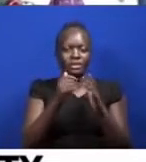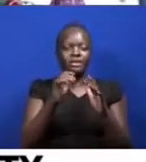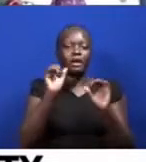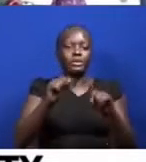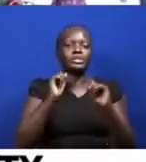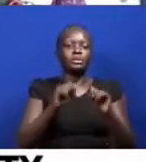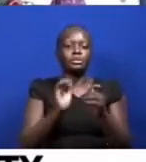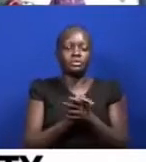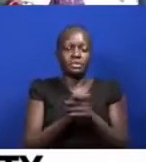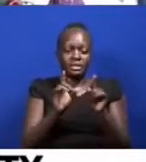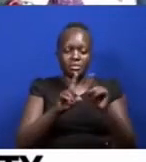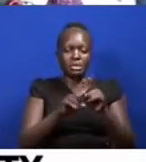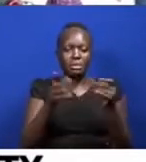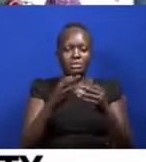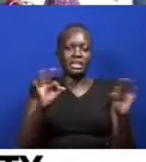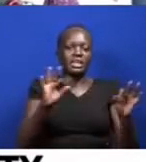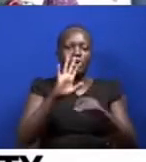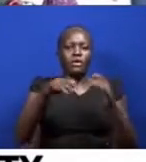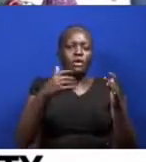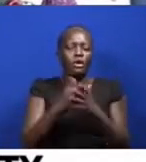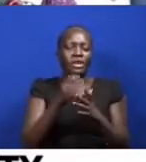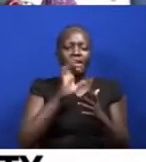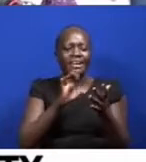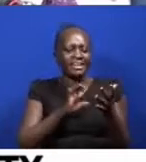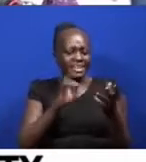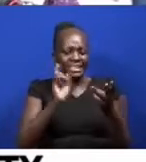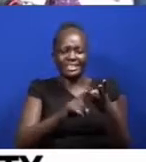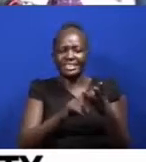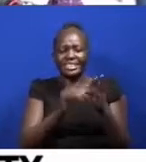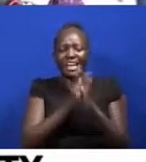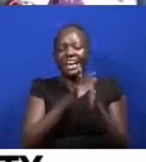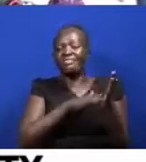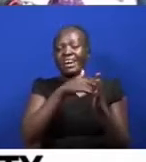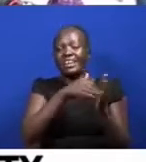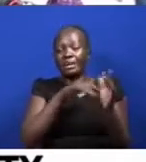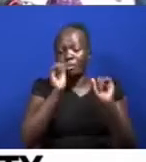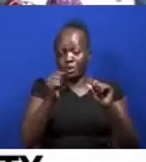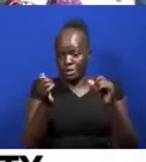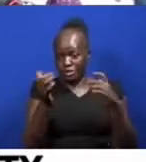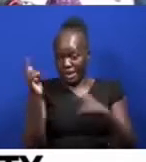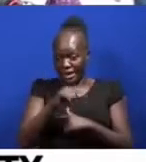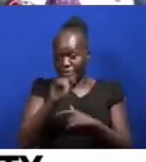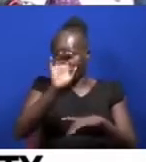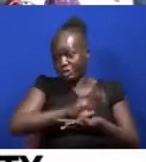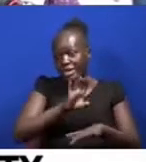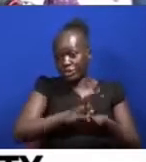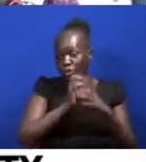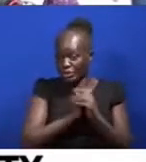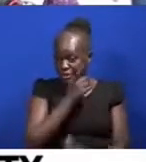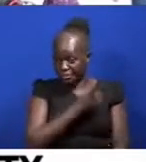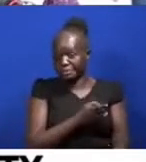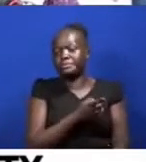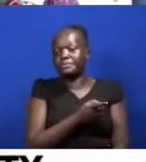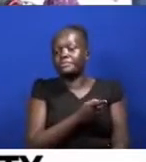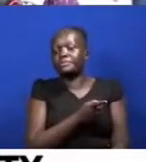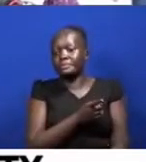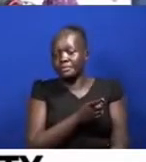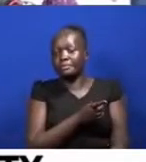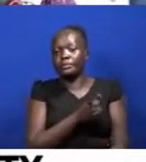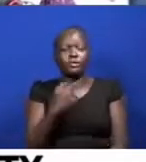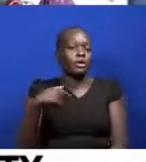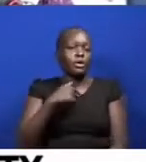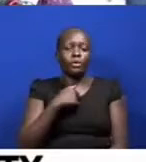lifted. All elderly and vulnerable can now attend the worship.